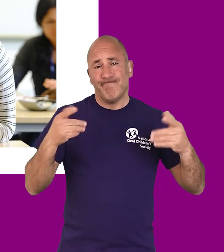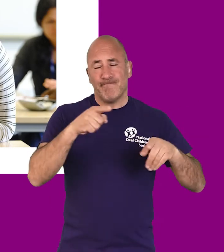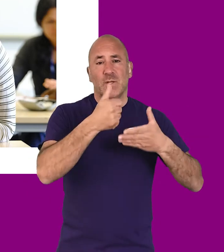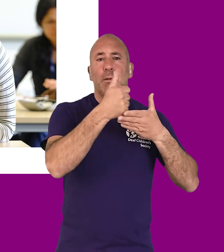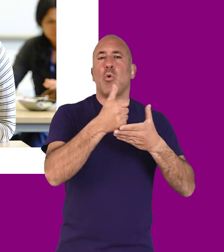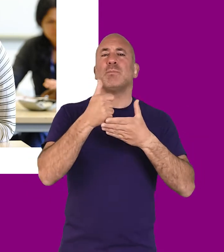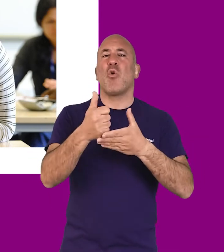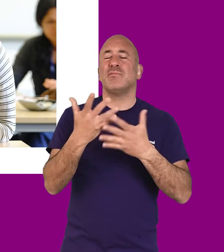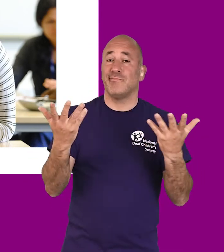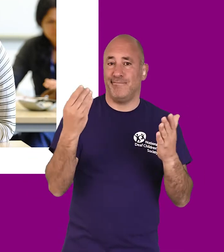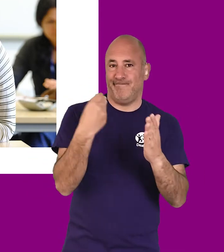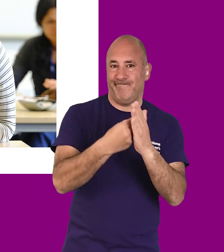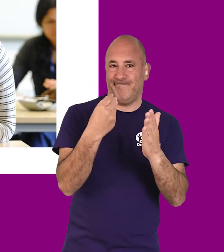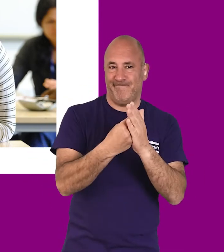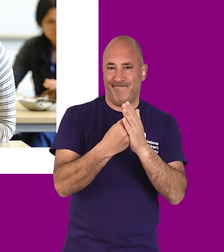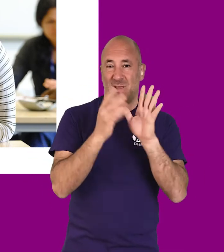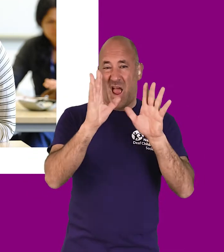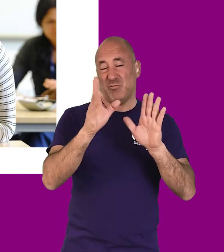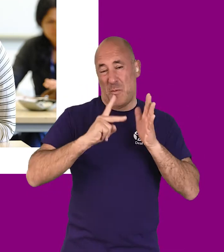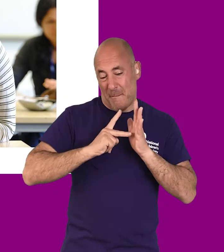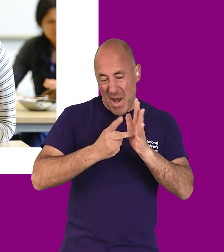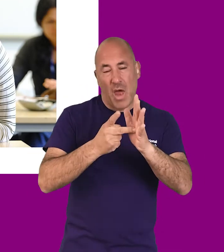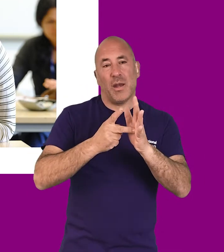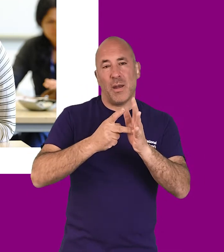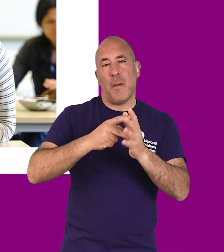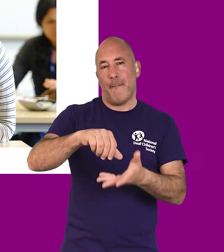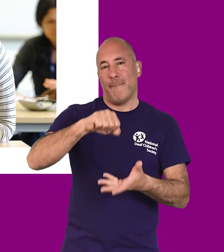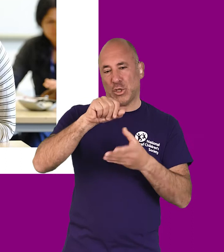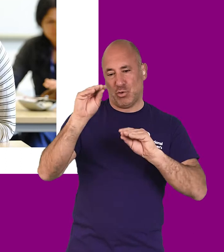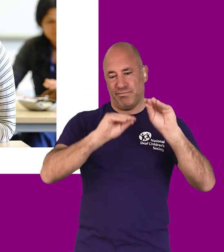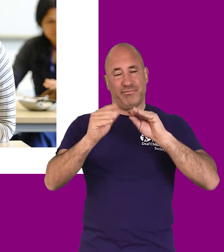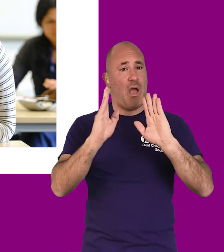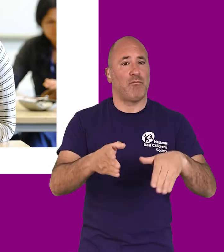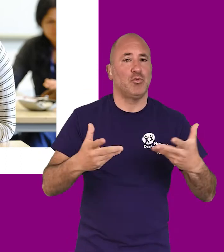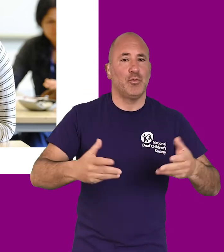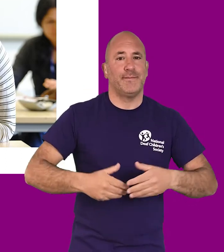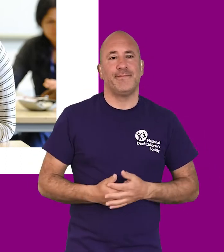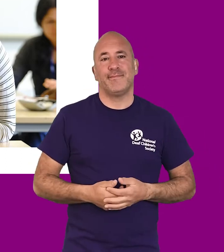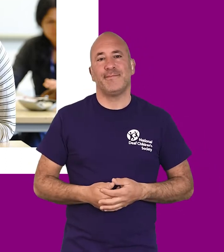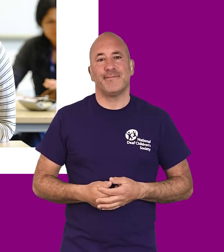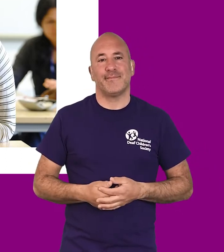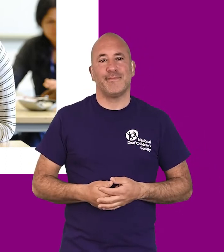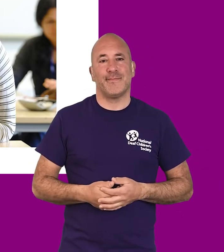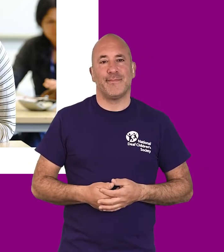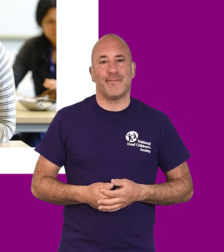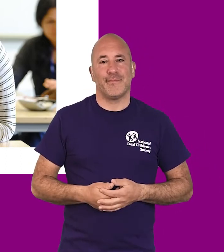Obviously, with these forms of support, there is a cost, and that has to be planned for, budgeted for.